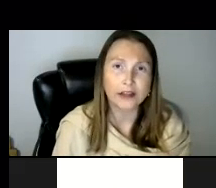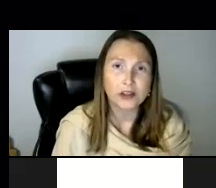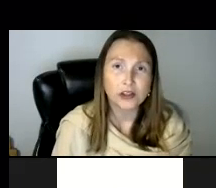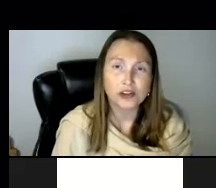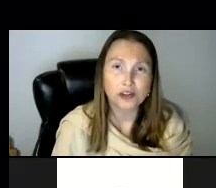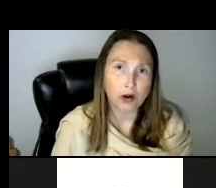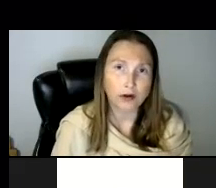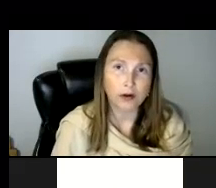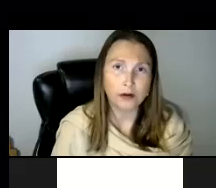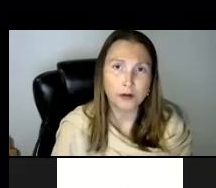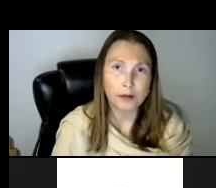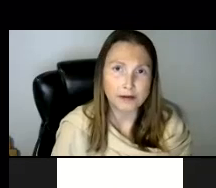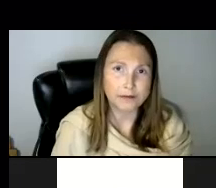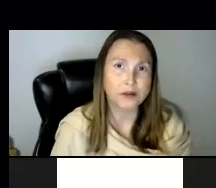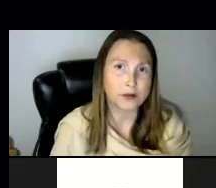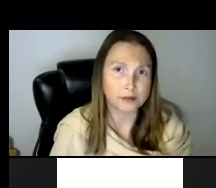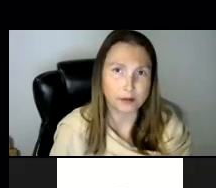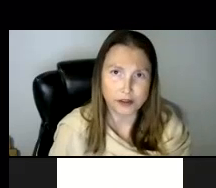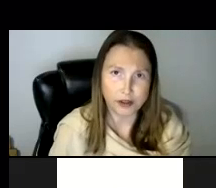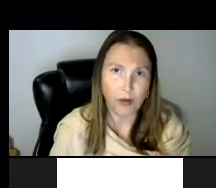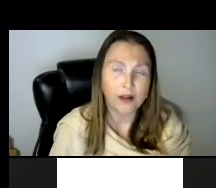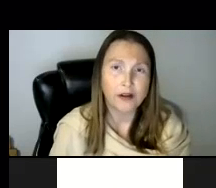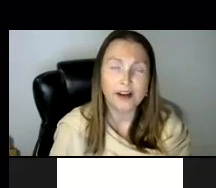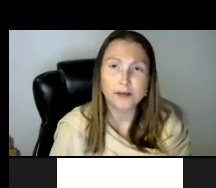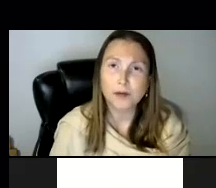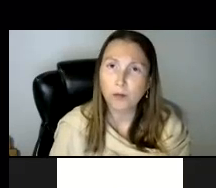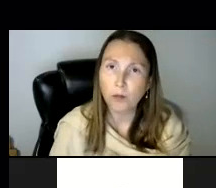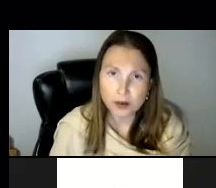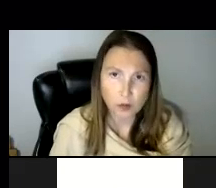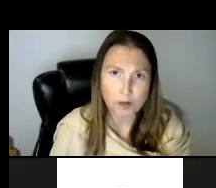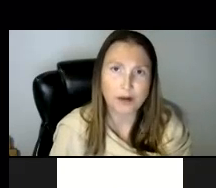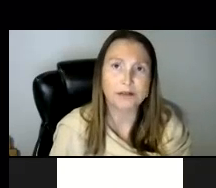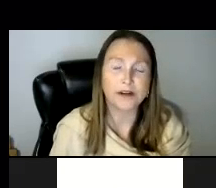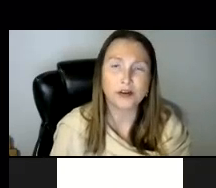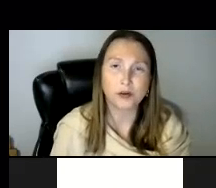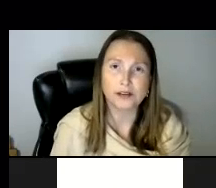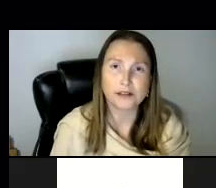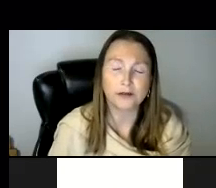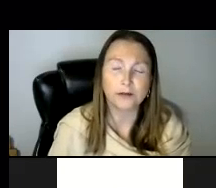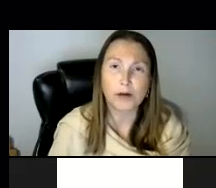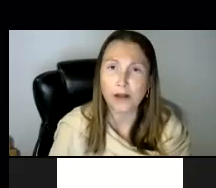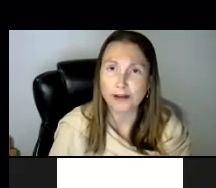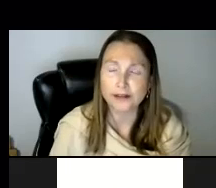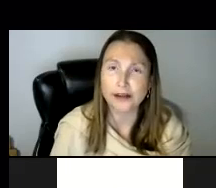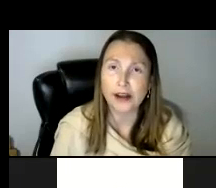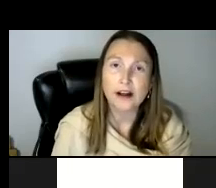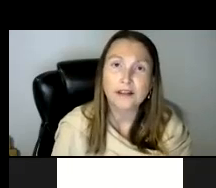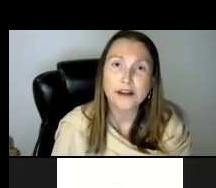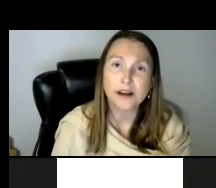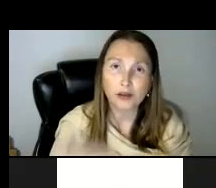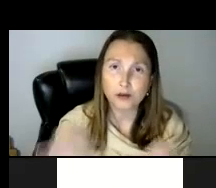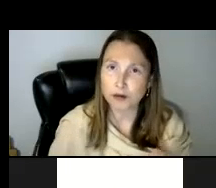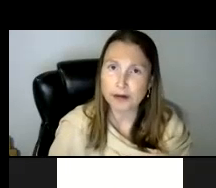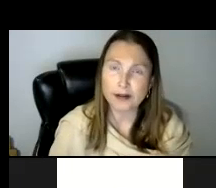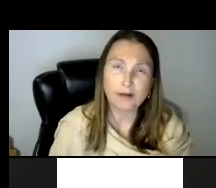a stronger benefit to risk ratio. There has to be much more benefit to risk for a vaccine